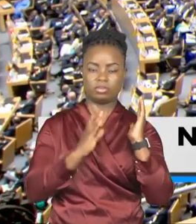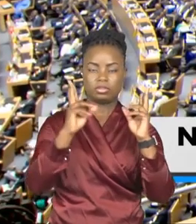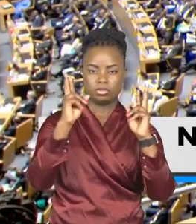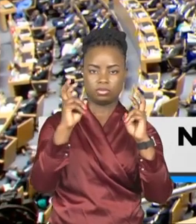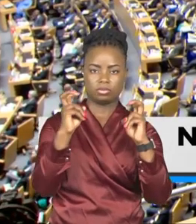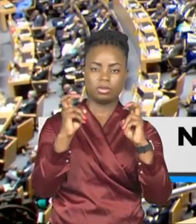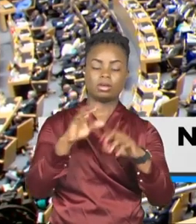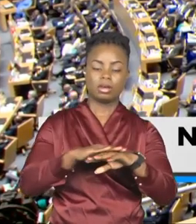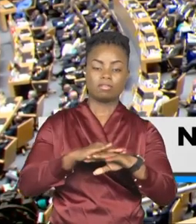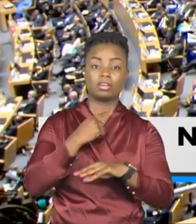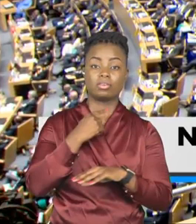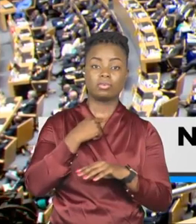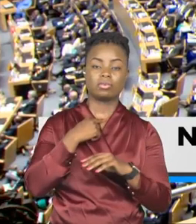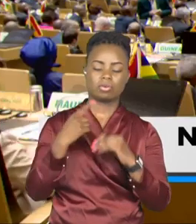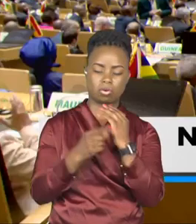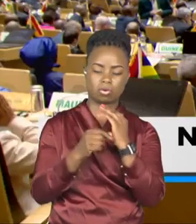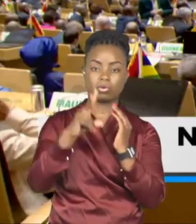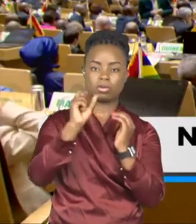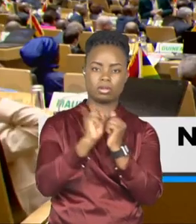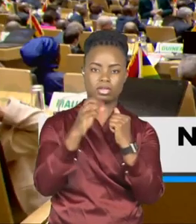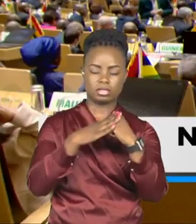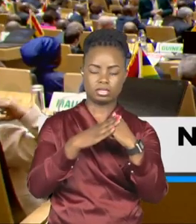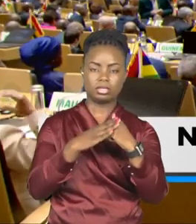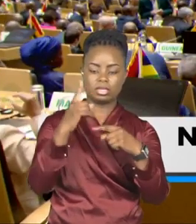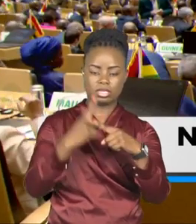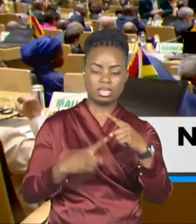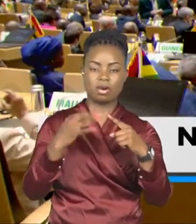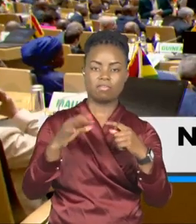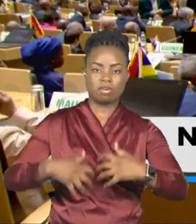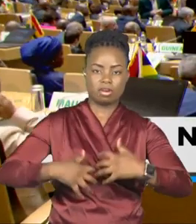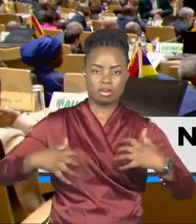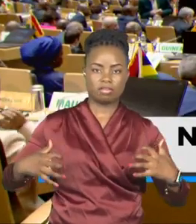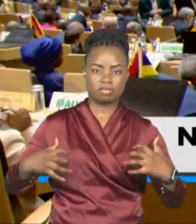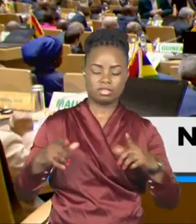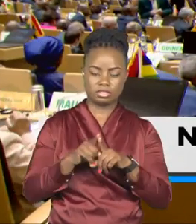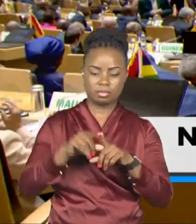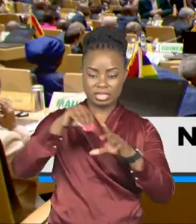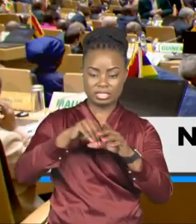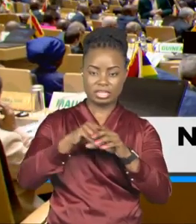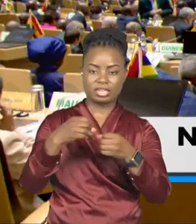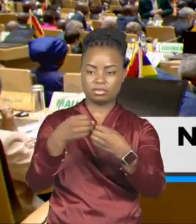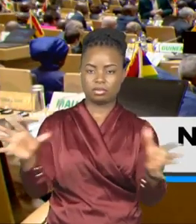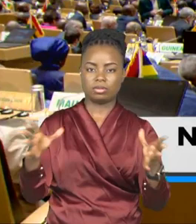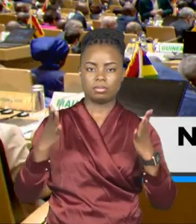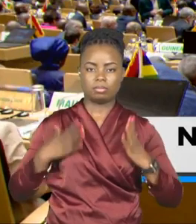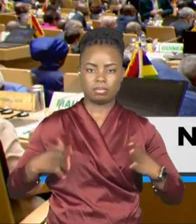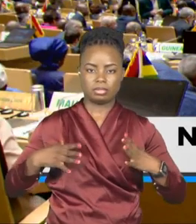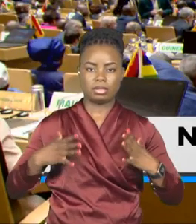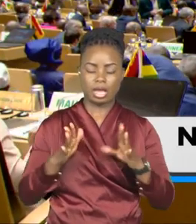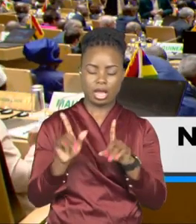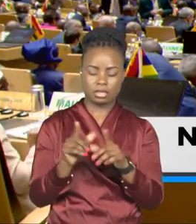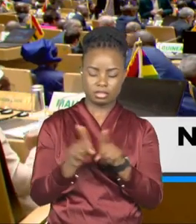Union dubbed 2019 the year of refugees, returnees, and internally displaced persons, and the issue of